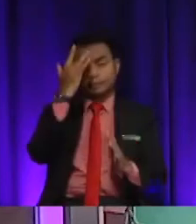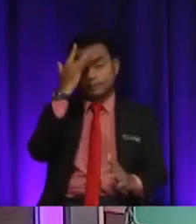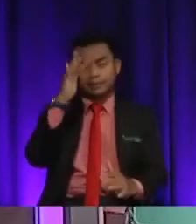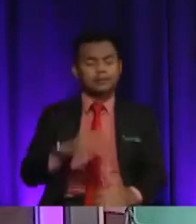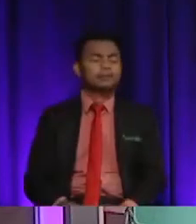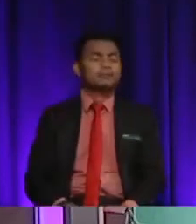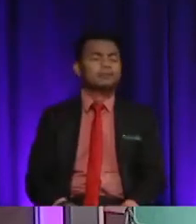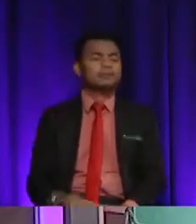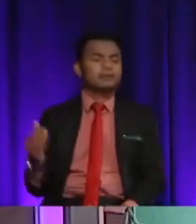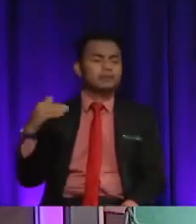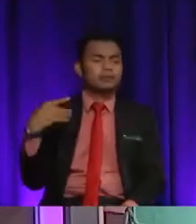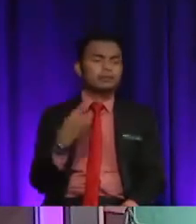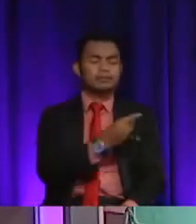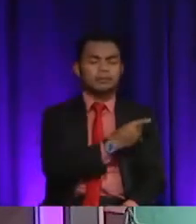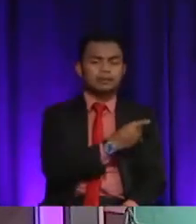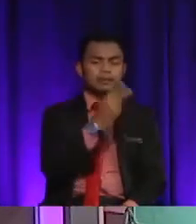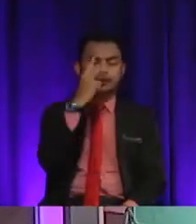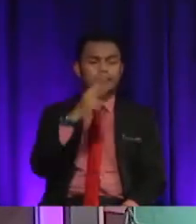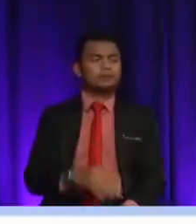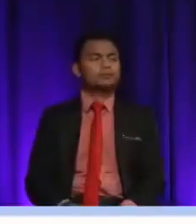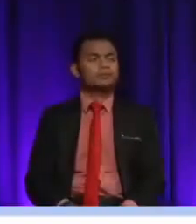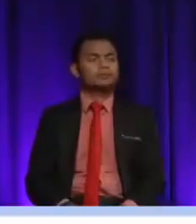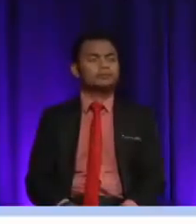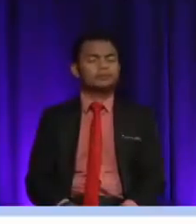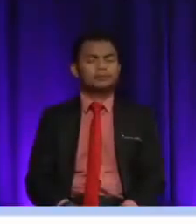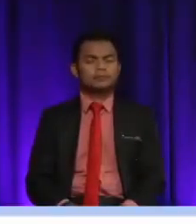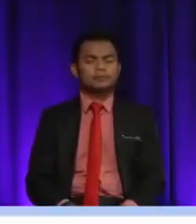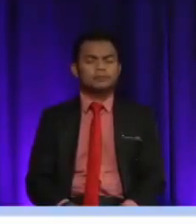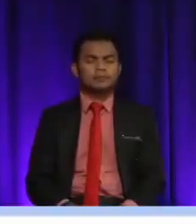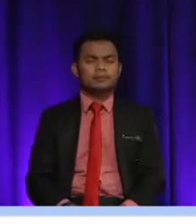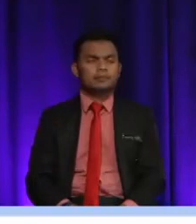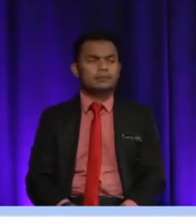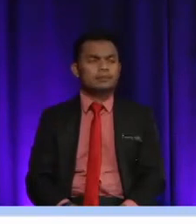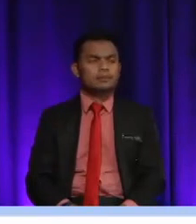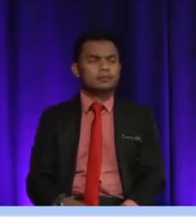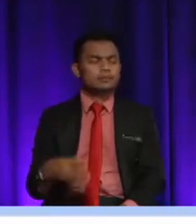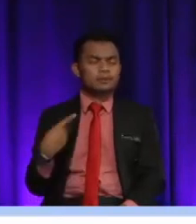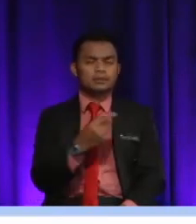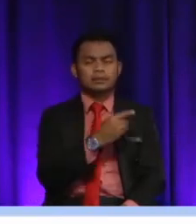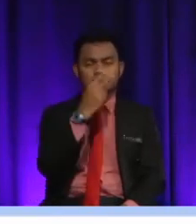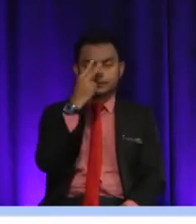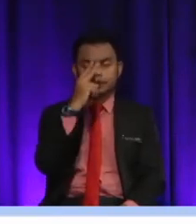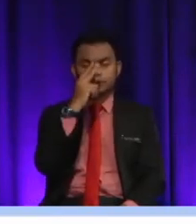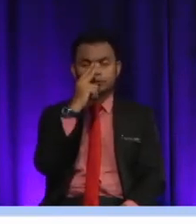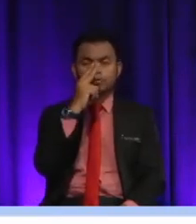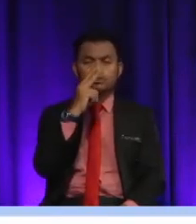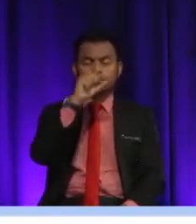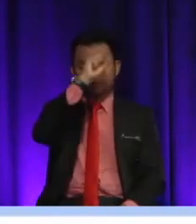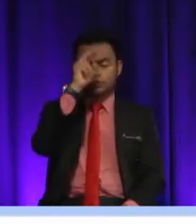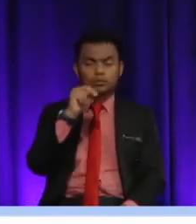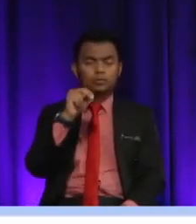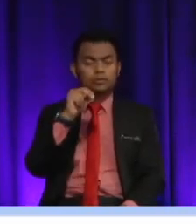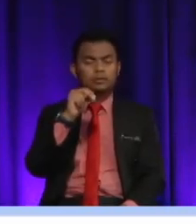here. Okay, we have the word inherited, right? So we refer to the sentence before it, which is when